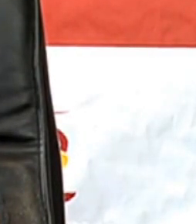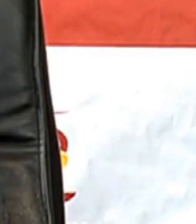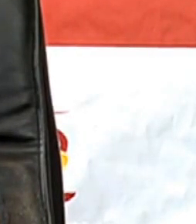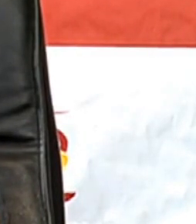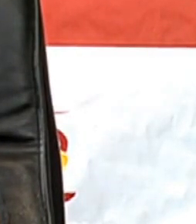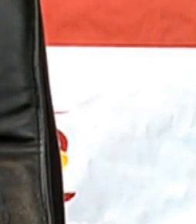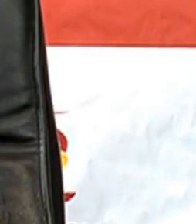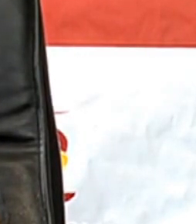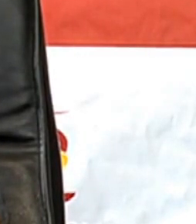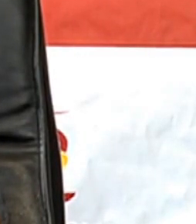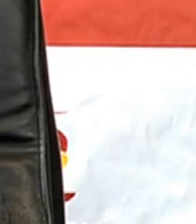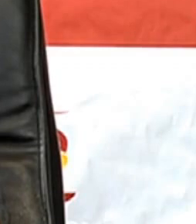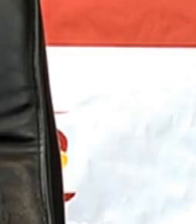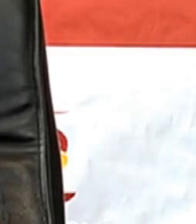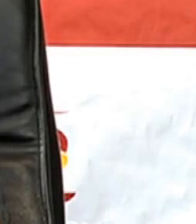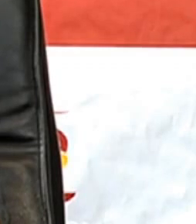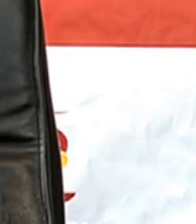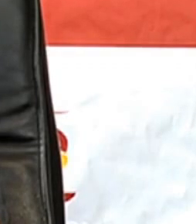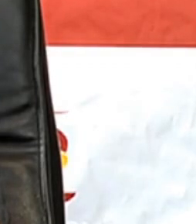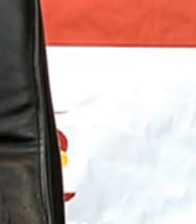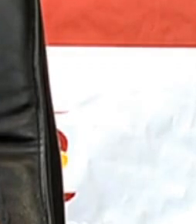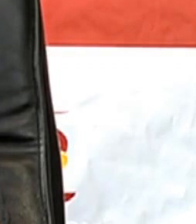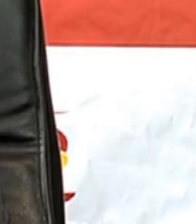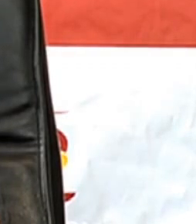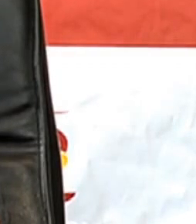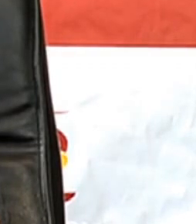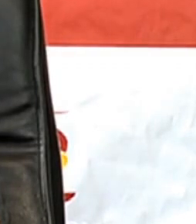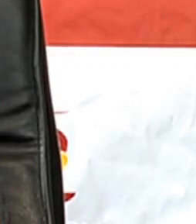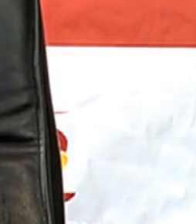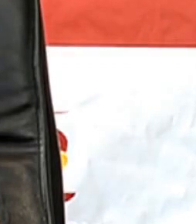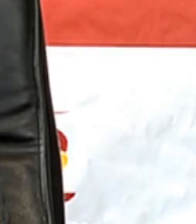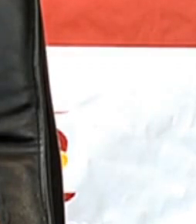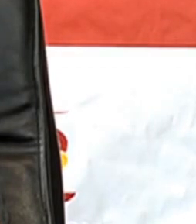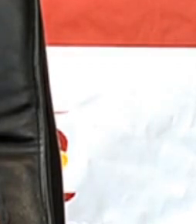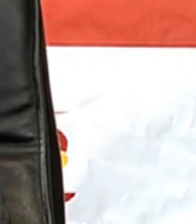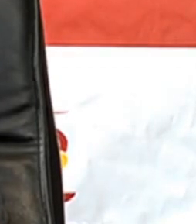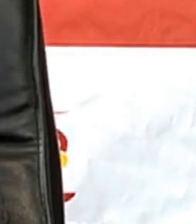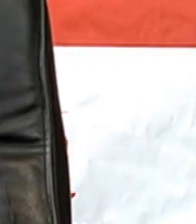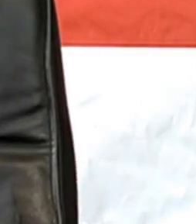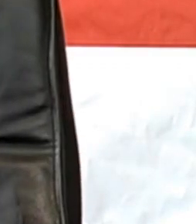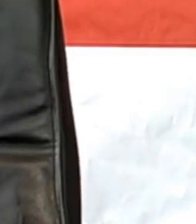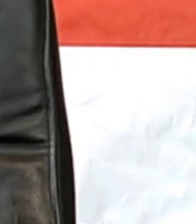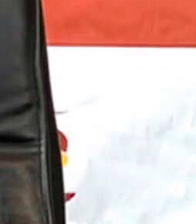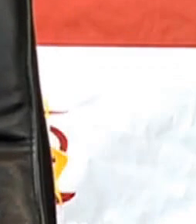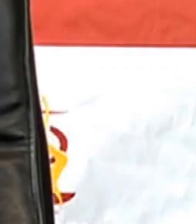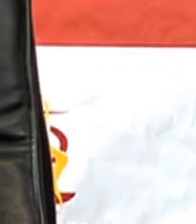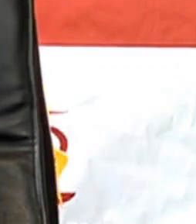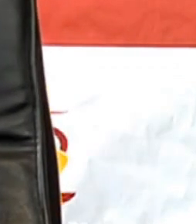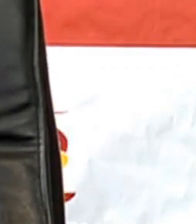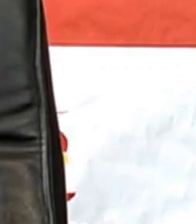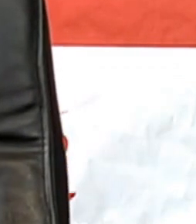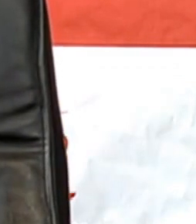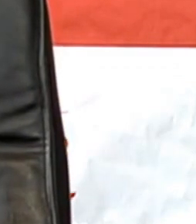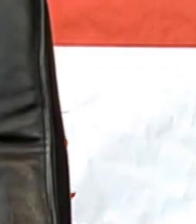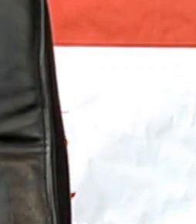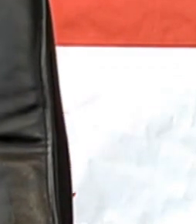stipulating that additional costs be submitted on completion of the business plan. According to Mr. Lekhodi, the directive expressly provided